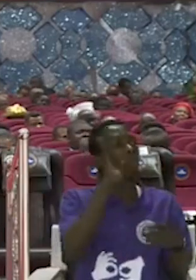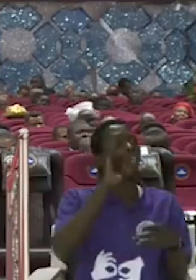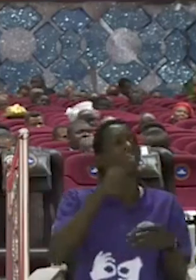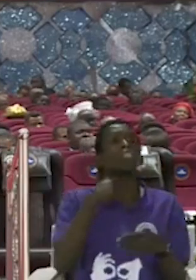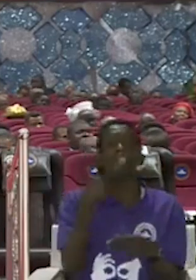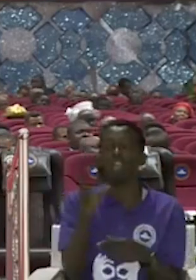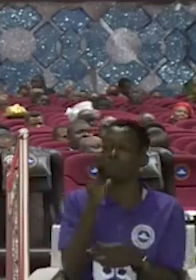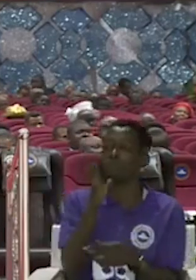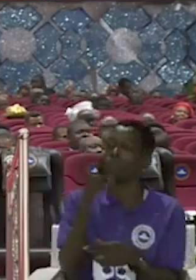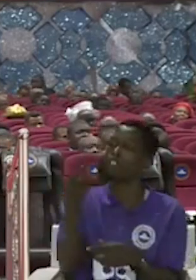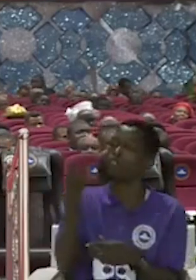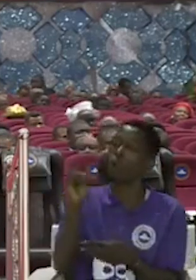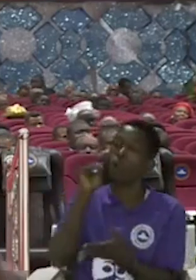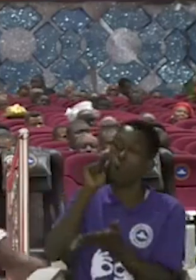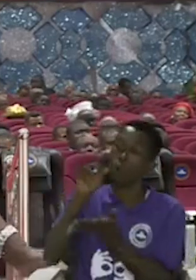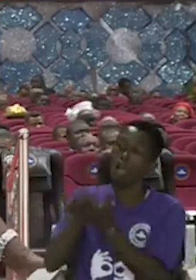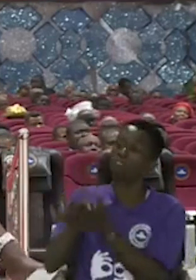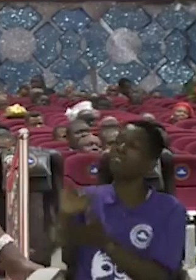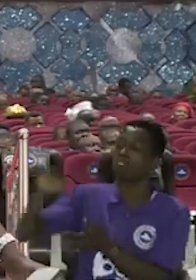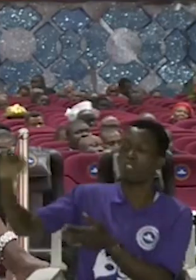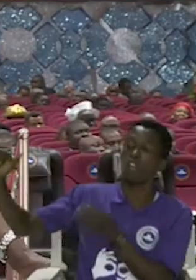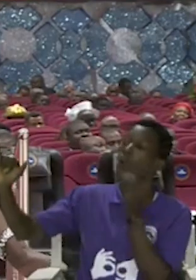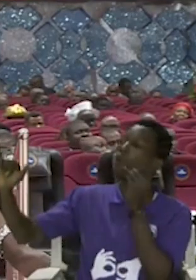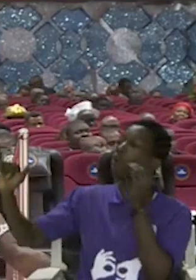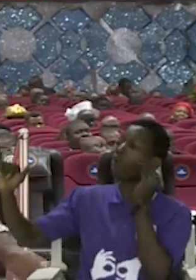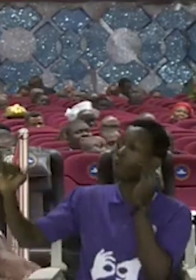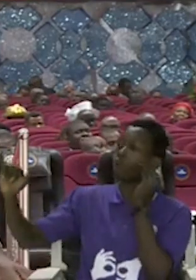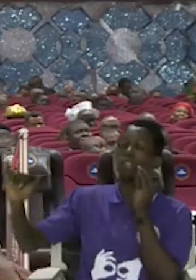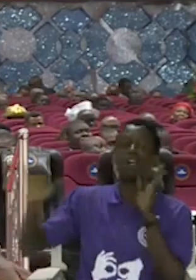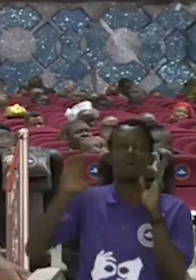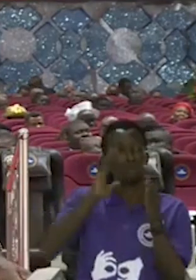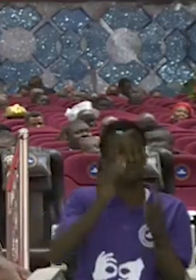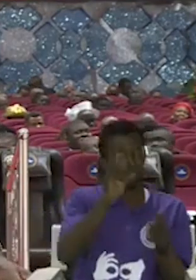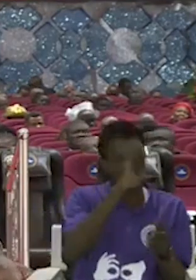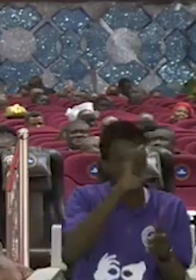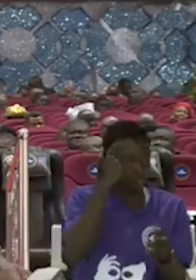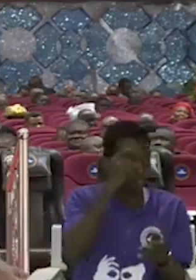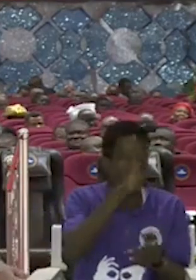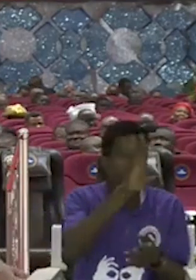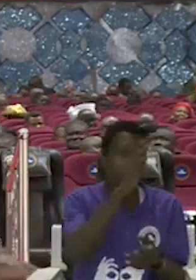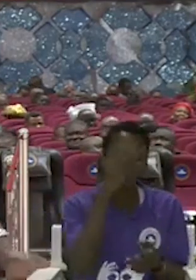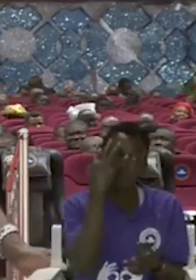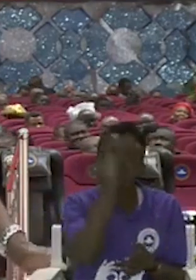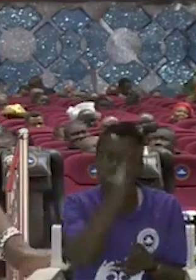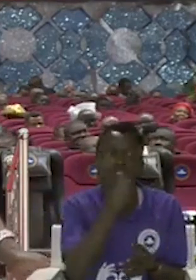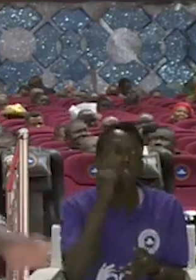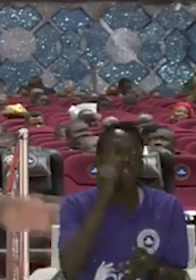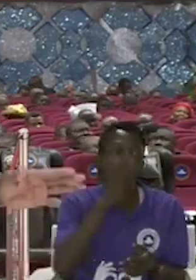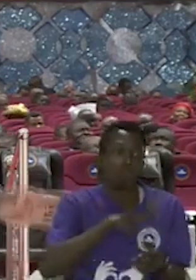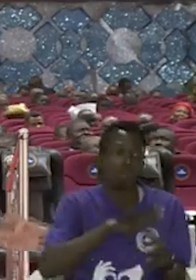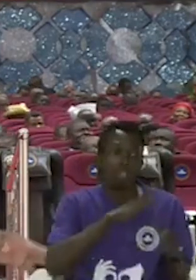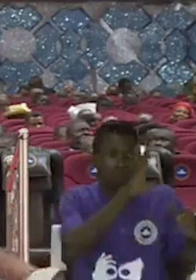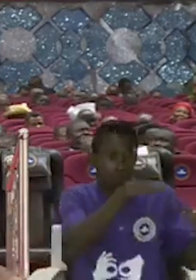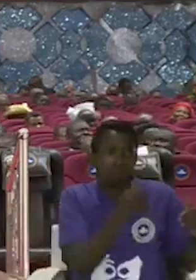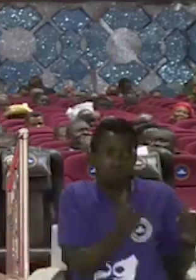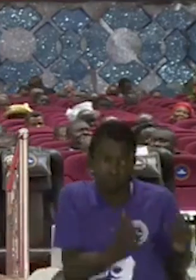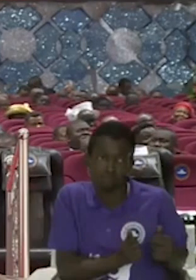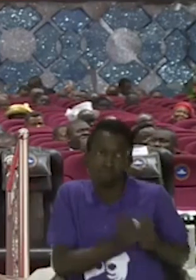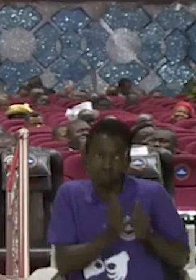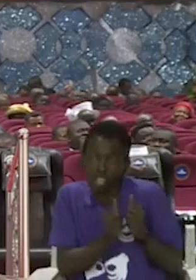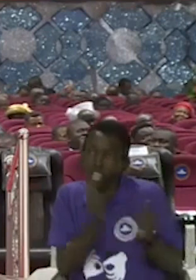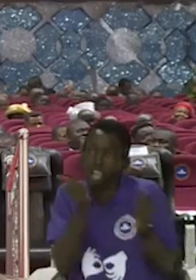home and he will collect some five beautiful women and take them everywhere he